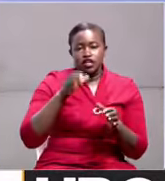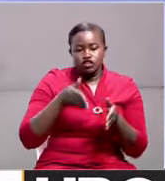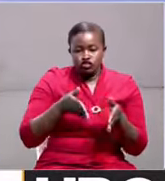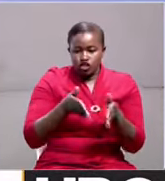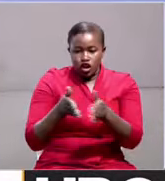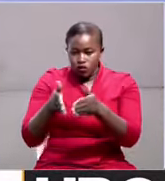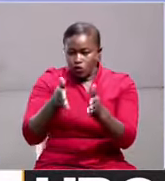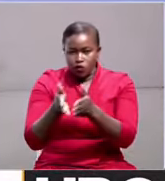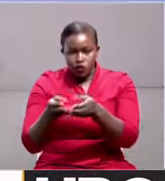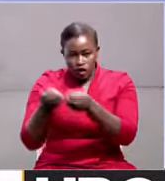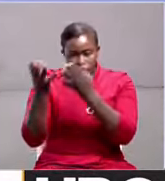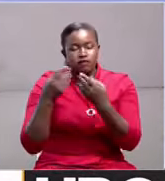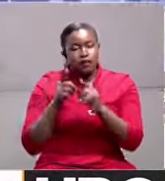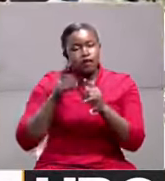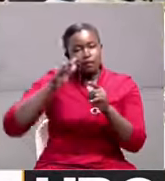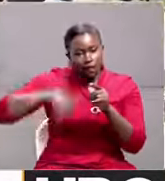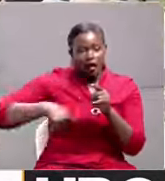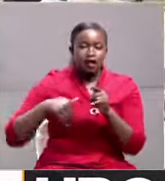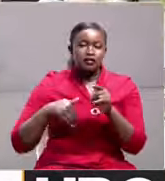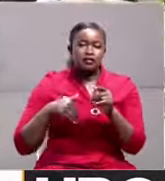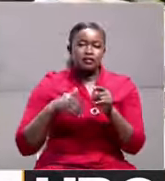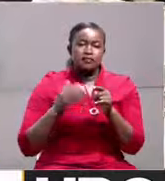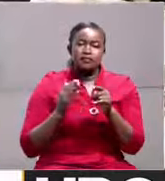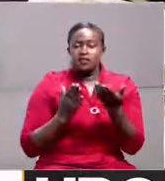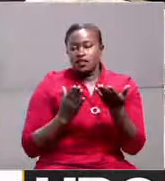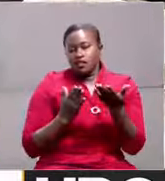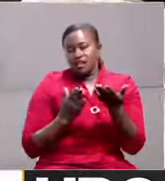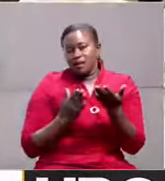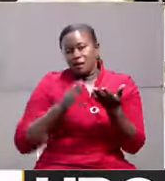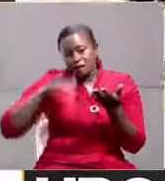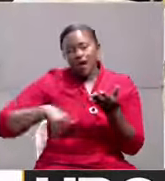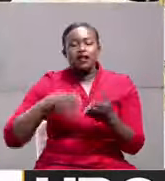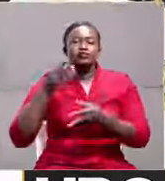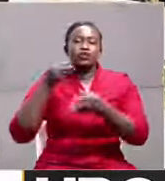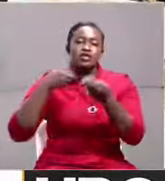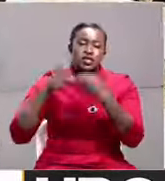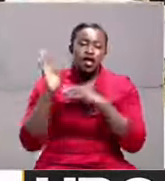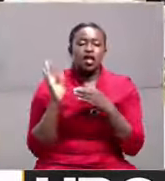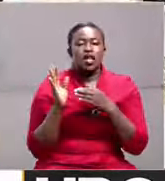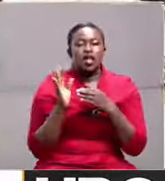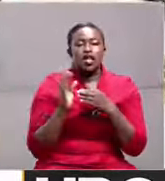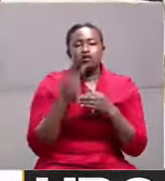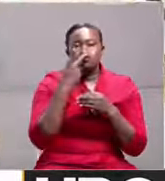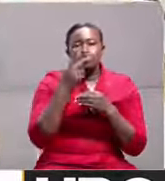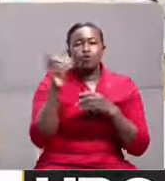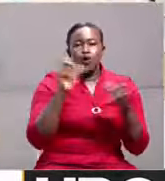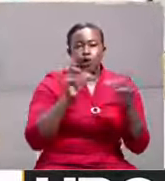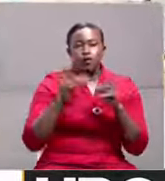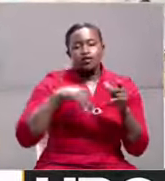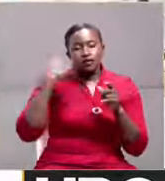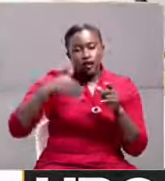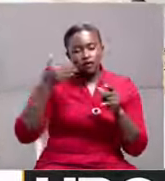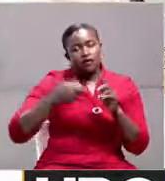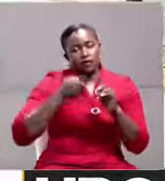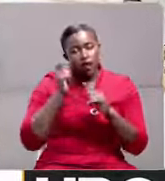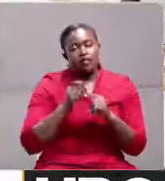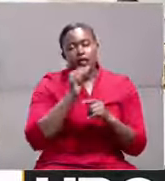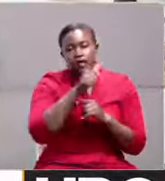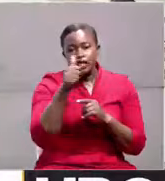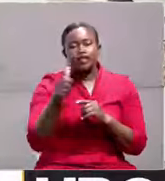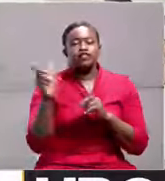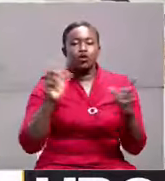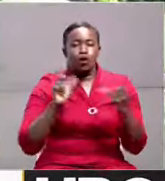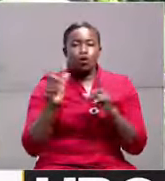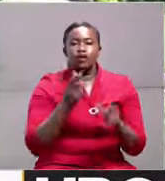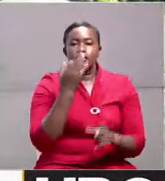the balance of manure in excess of what they take, we sell 2 lorries per month. And each lorry